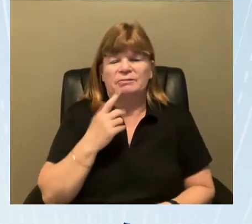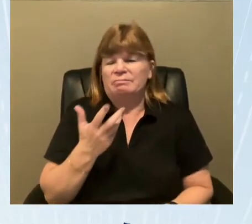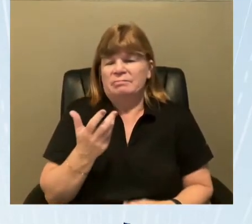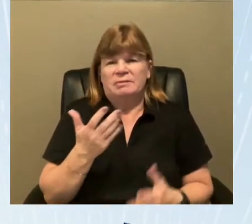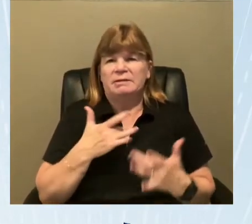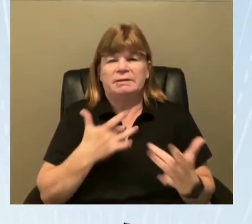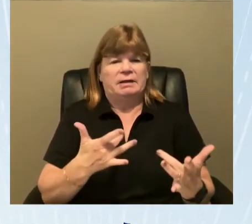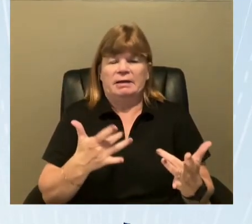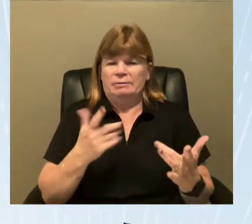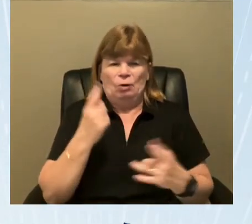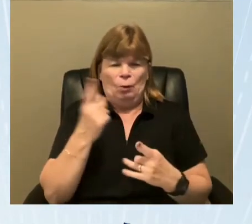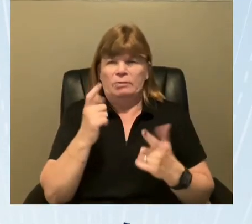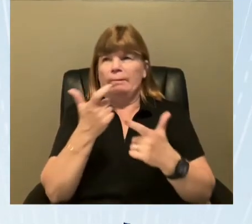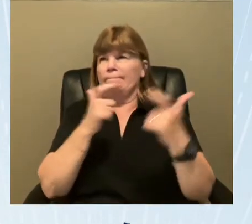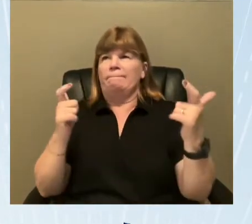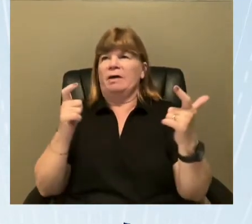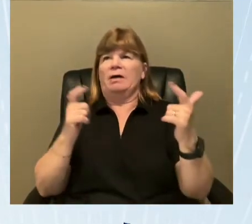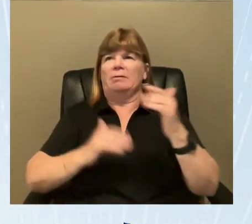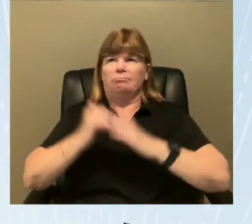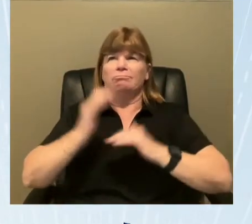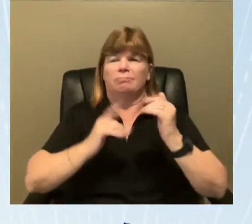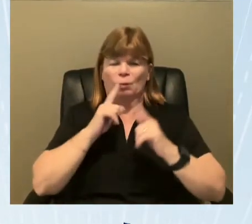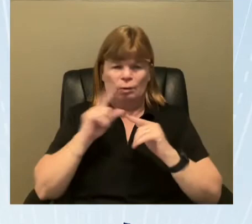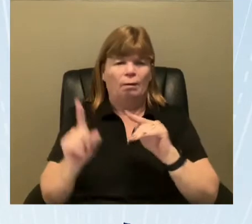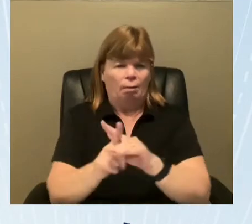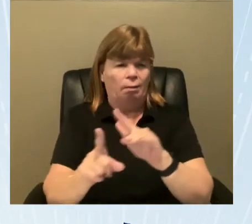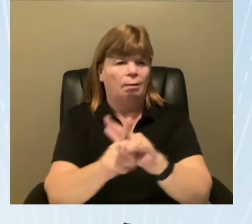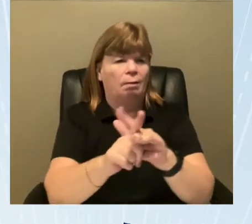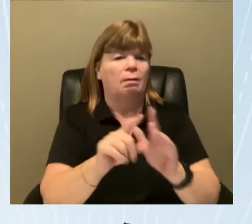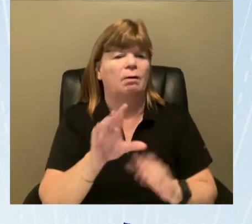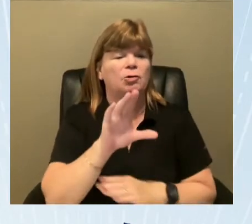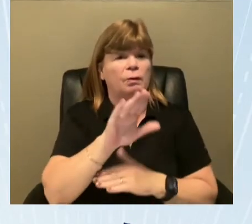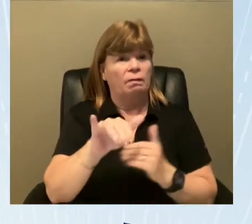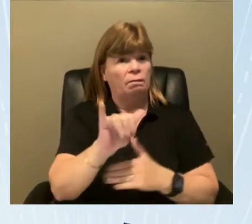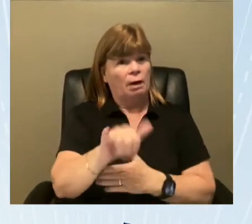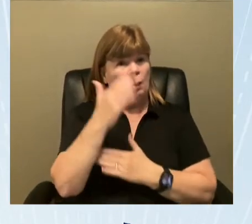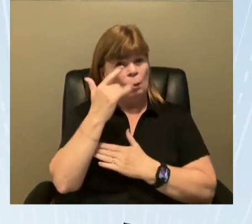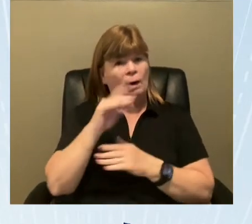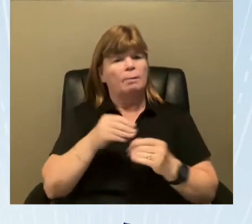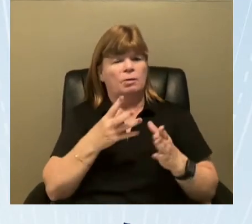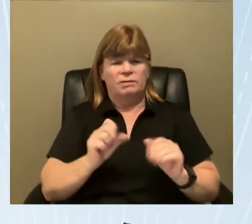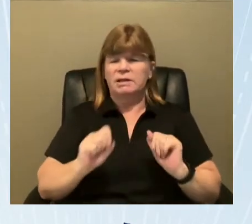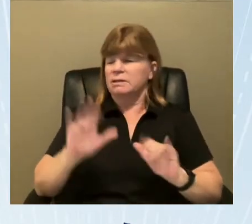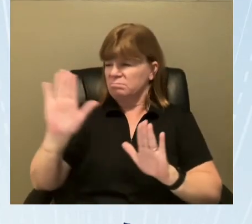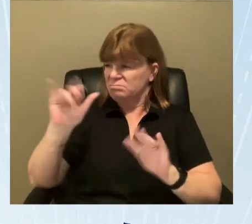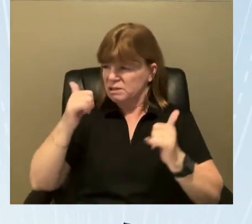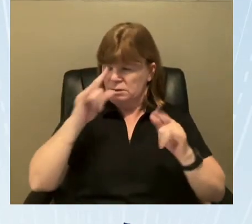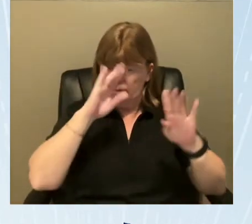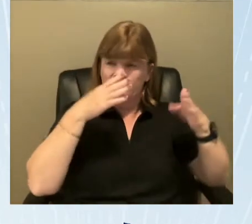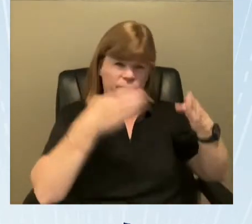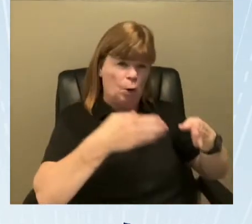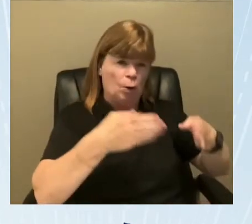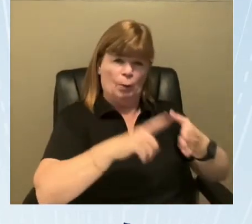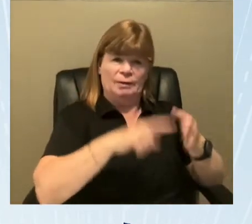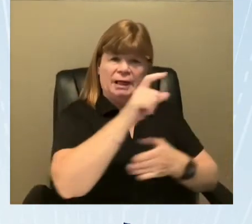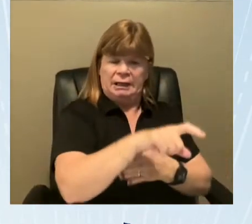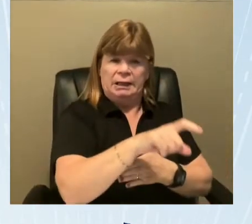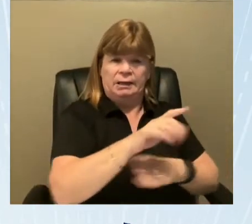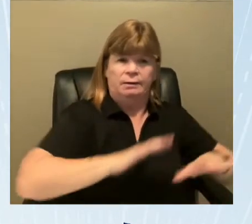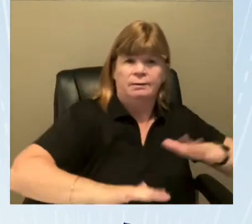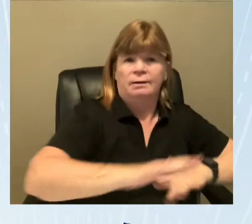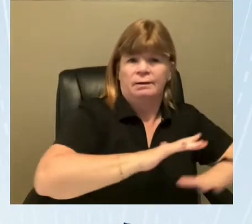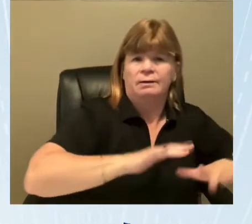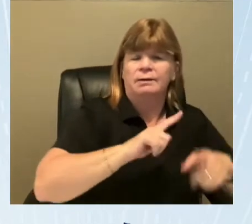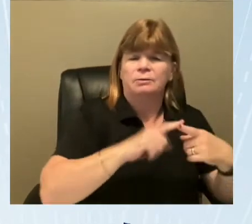construction projects, and doing all that so that providers are still able to focus on what they need to do to ensure